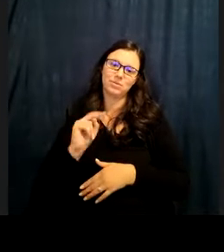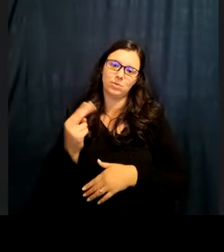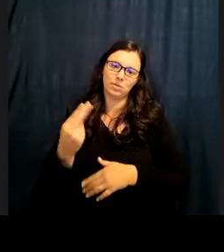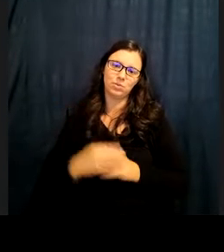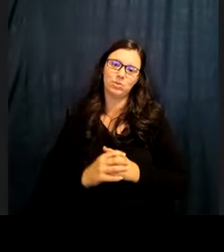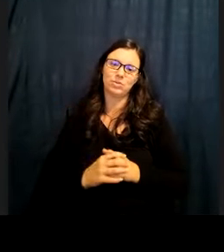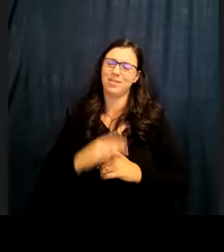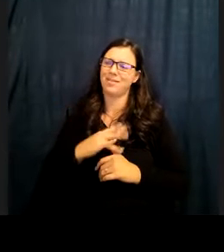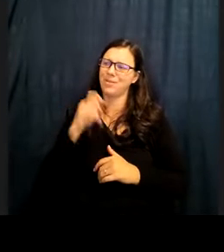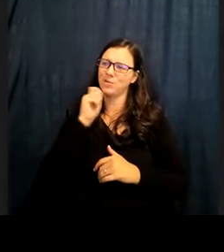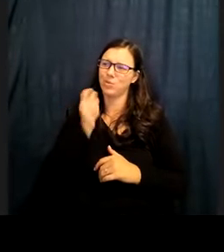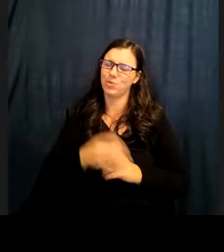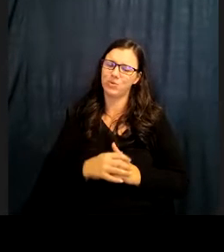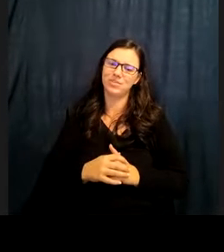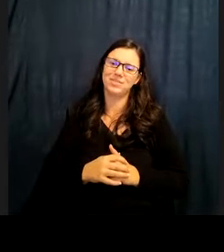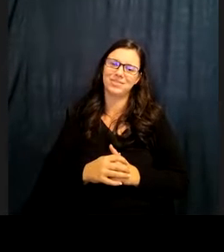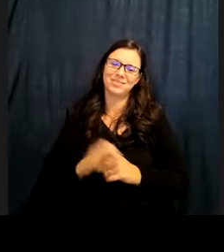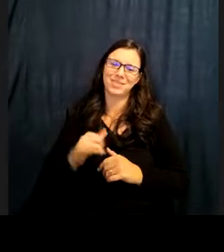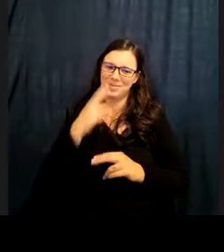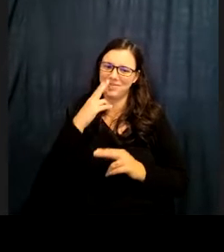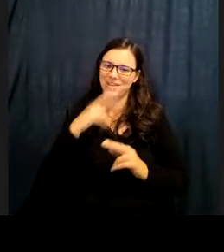cool. That was really fun.